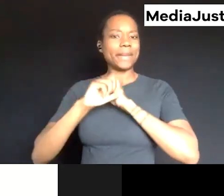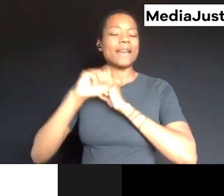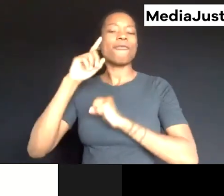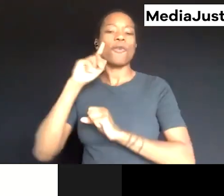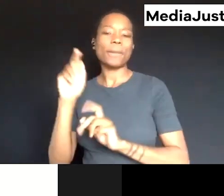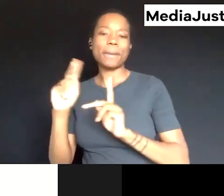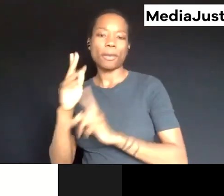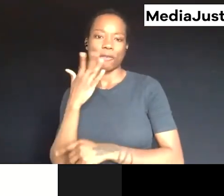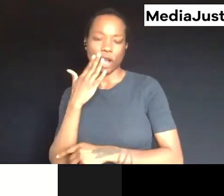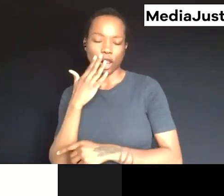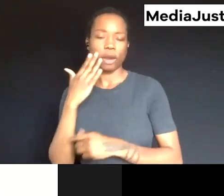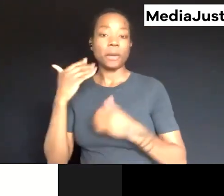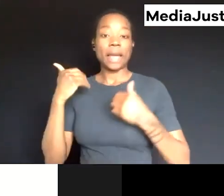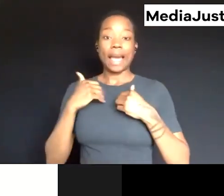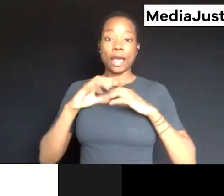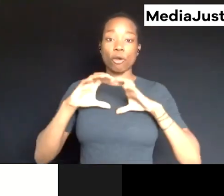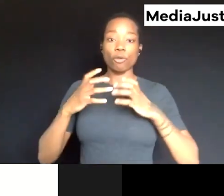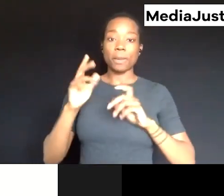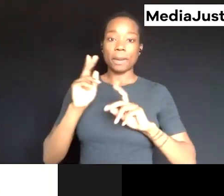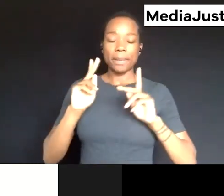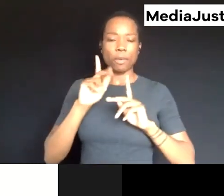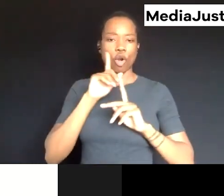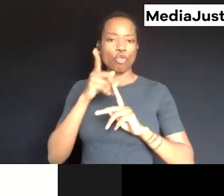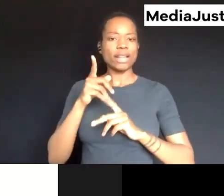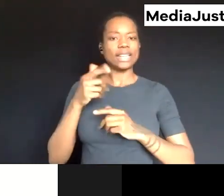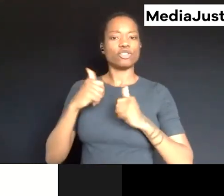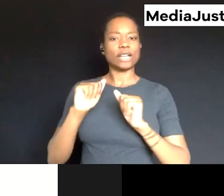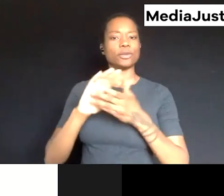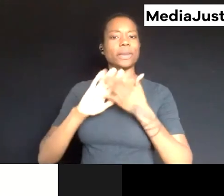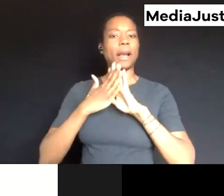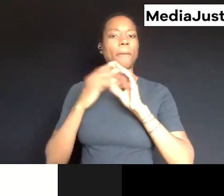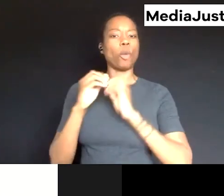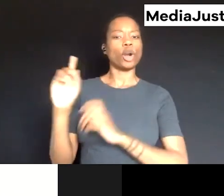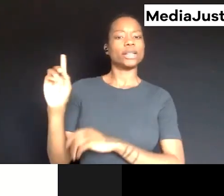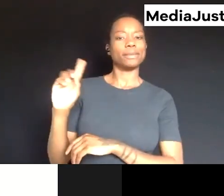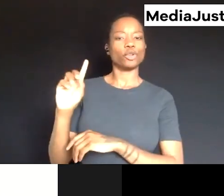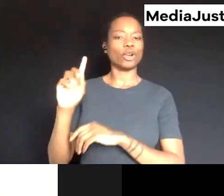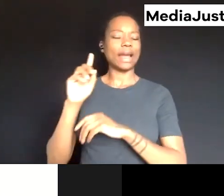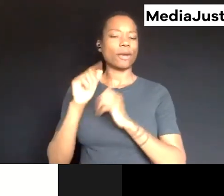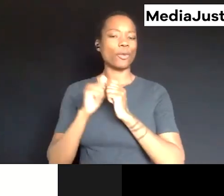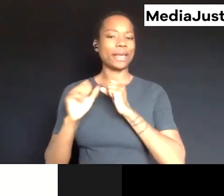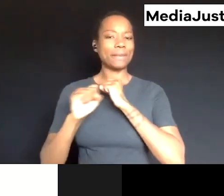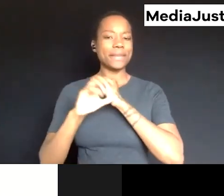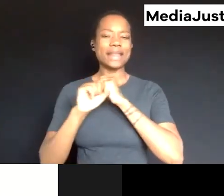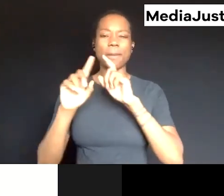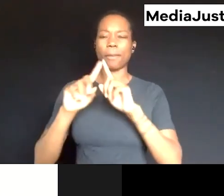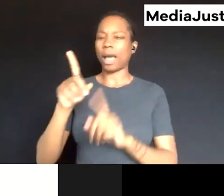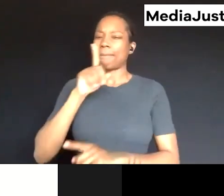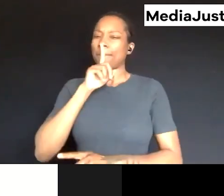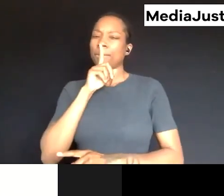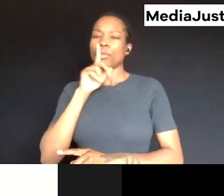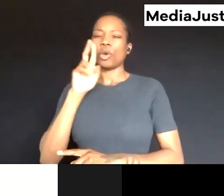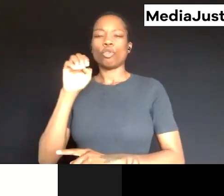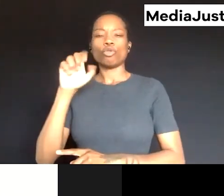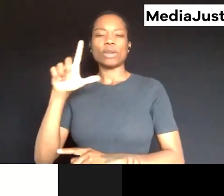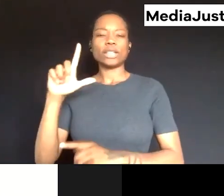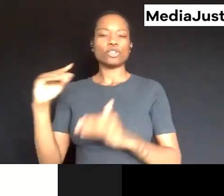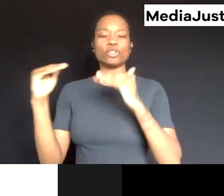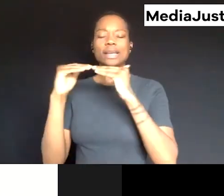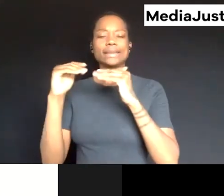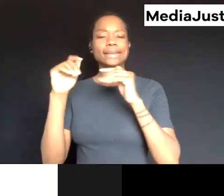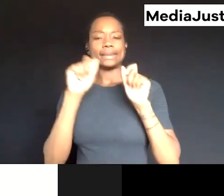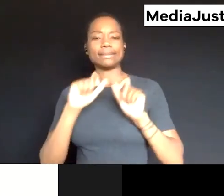groups were bringing a racial justice lens to their view of media and technology. And at the Highlander convening, there